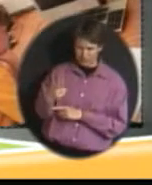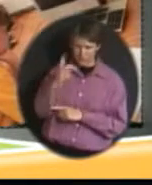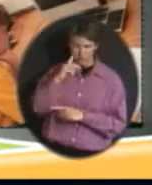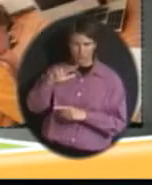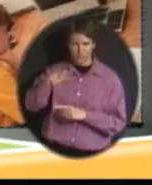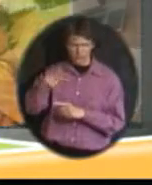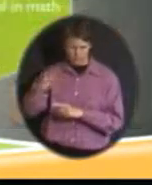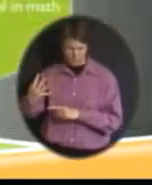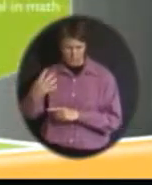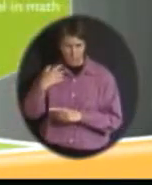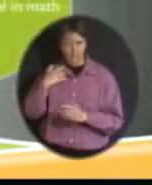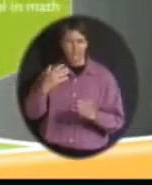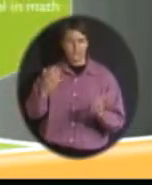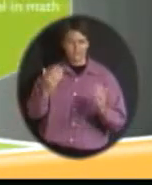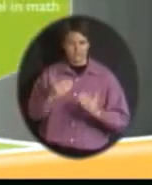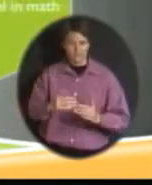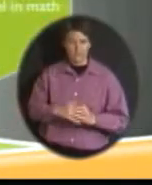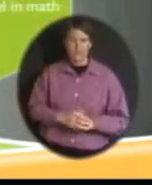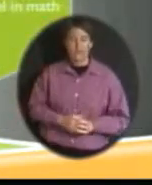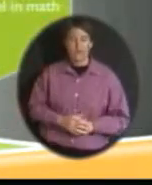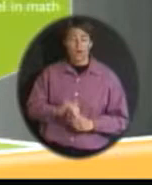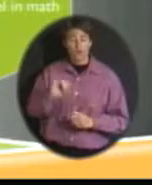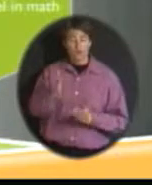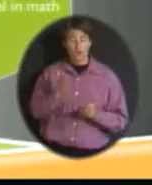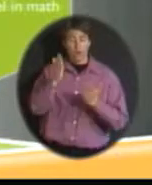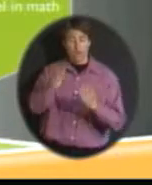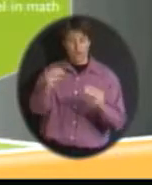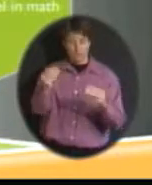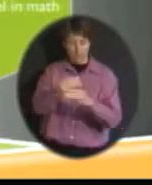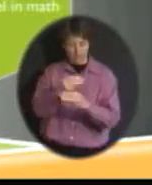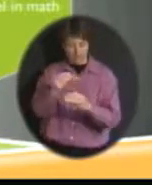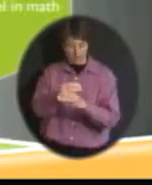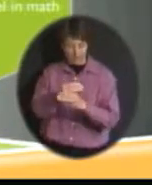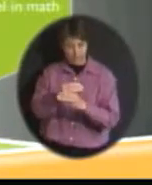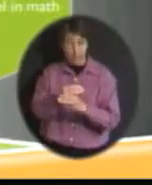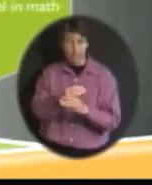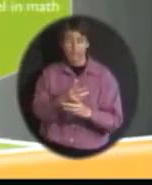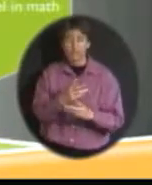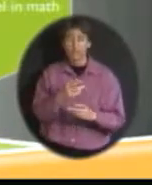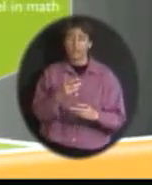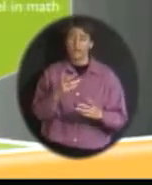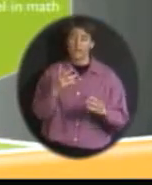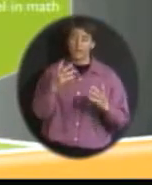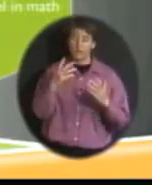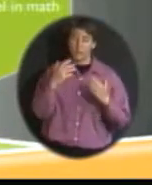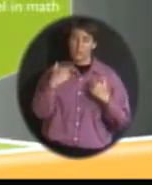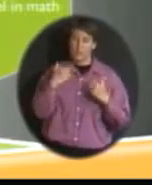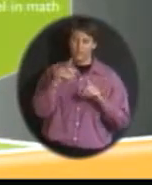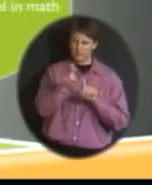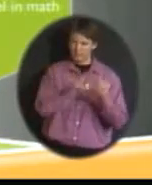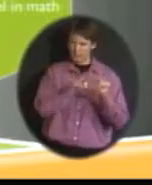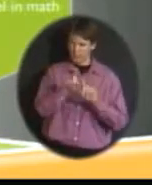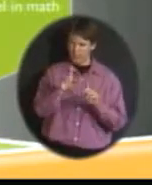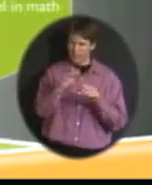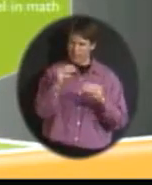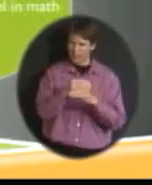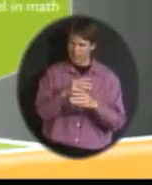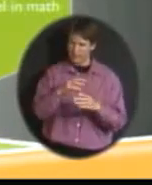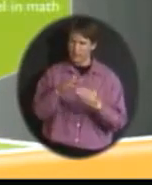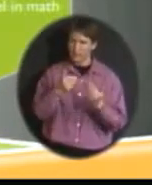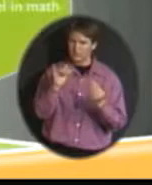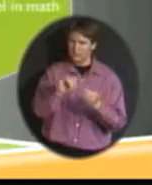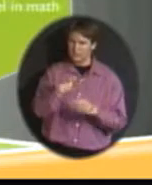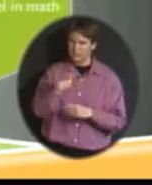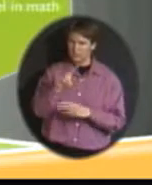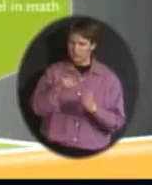4th grade. We also offer mathematics. We have Star Math is similar to Reading Rally in that